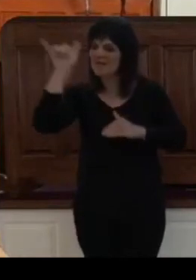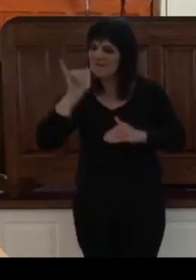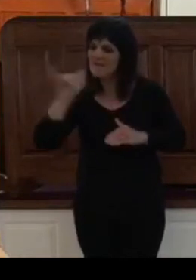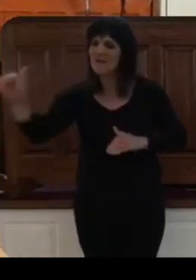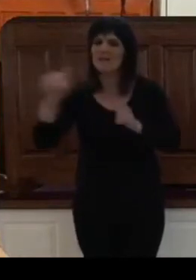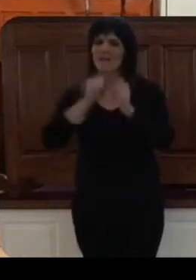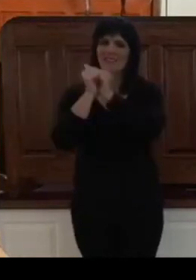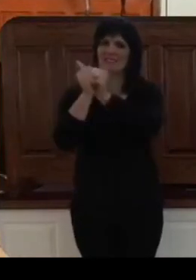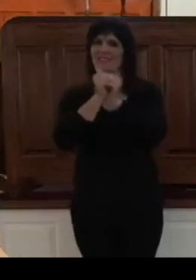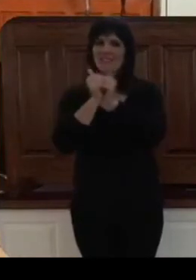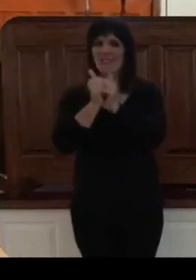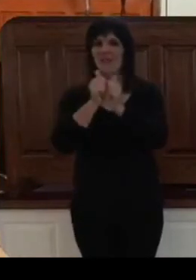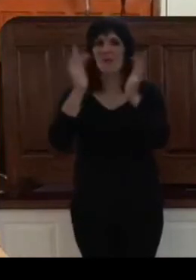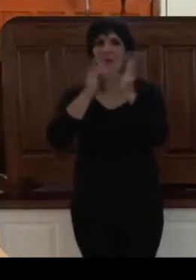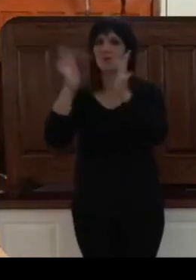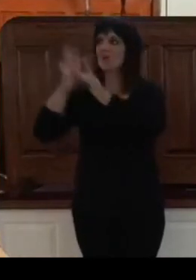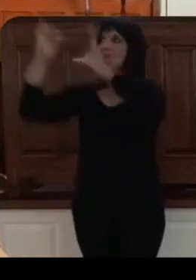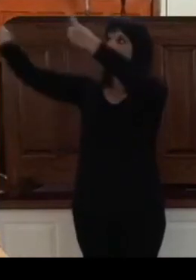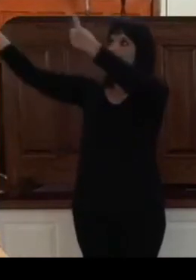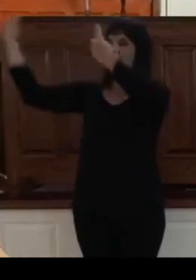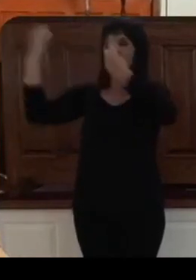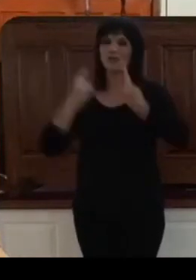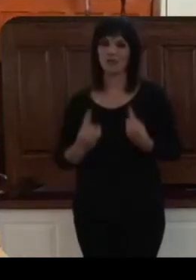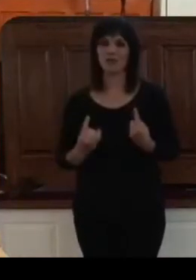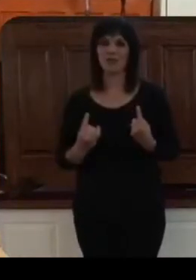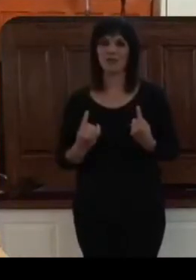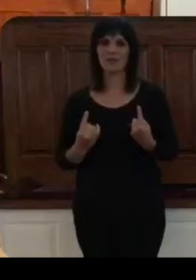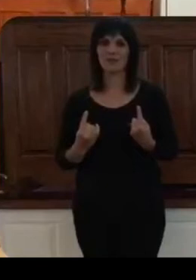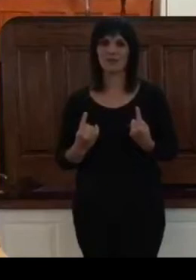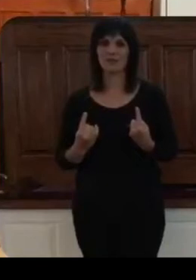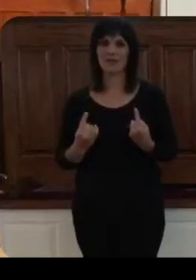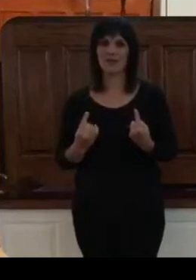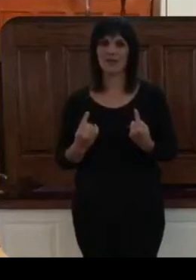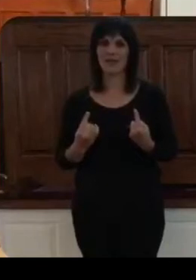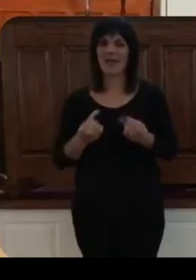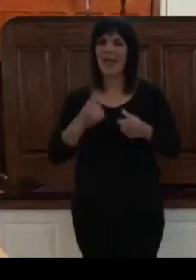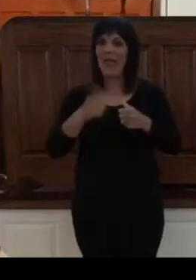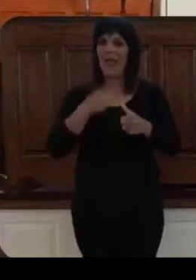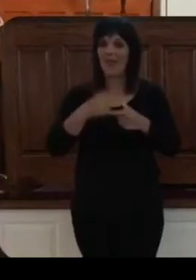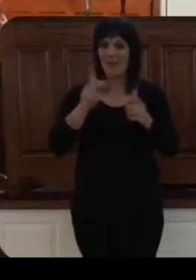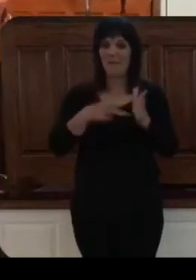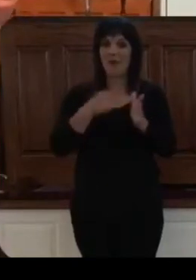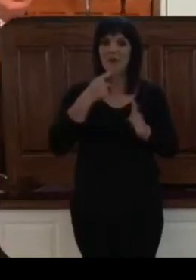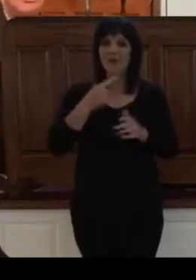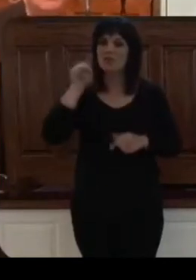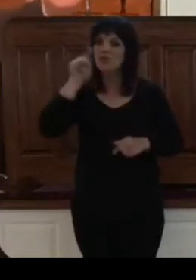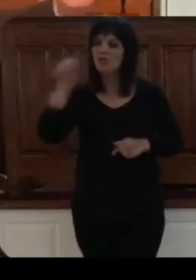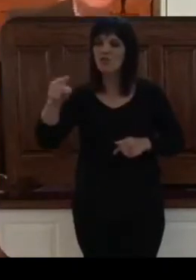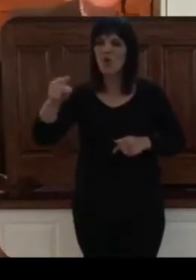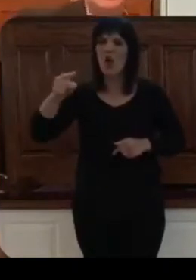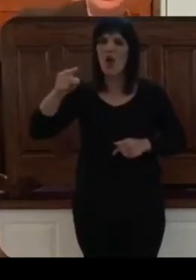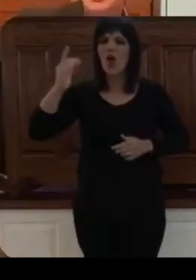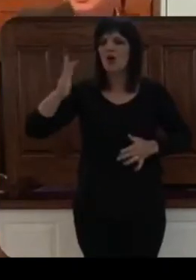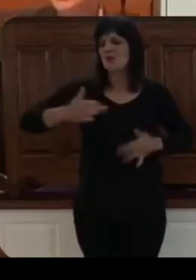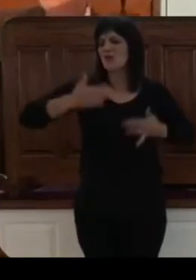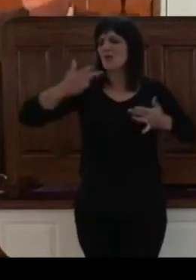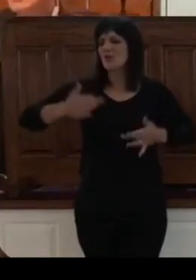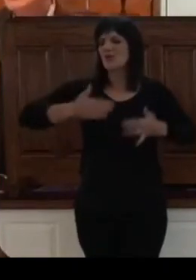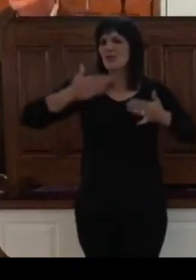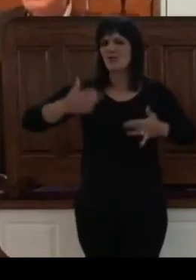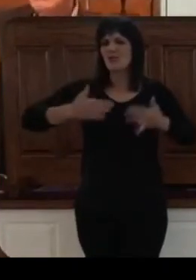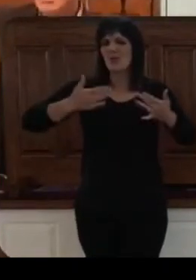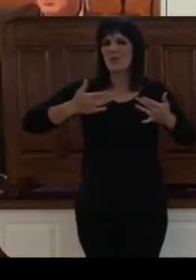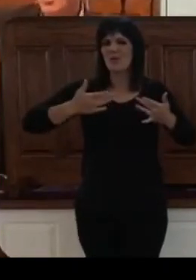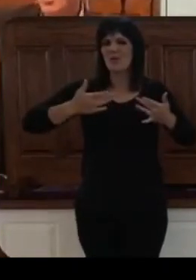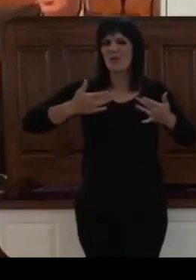reunited. You are our hope. And then he says, you are our joy. You're our joy. How do we take persecution?